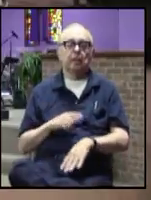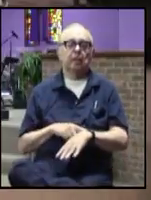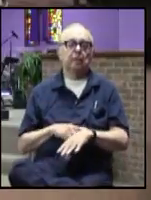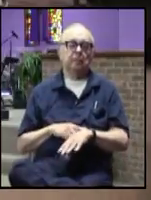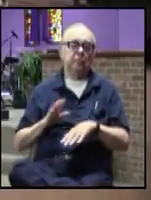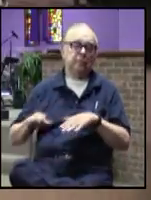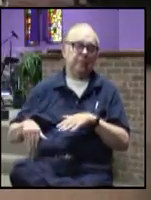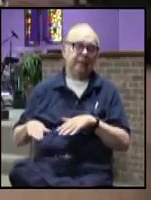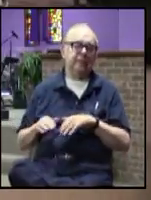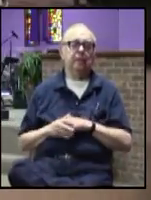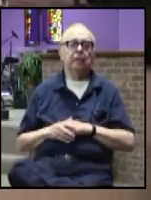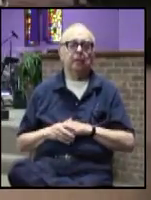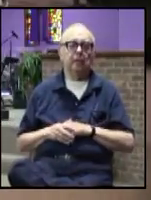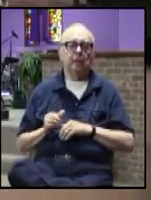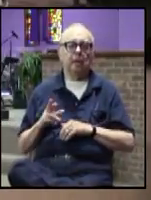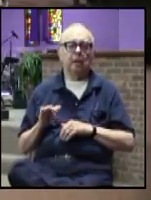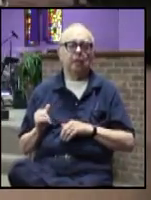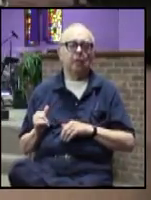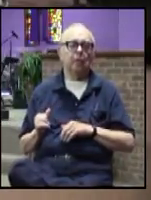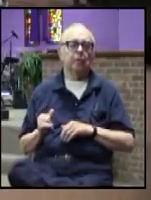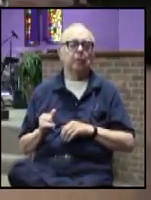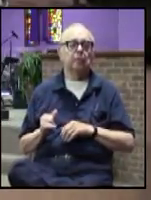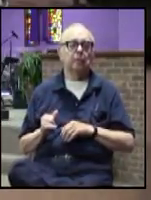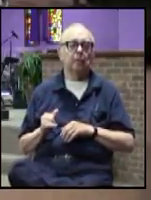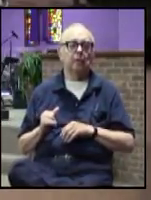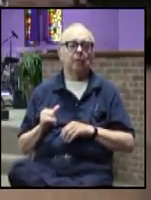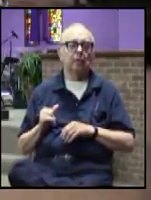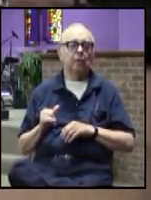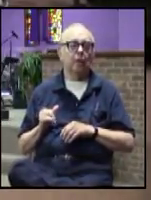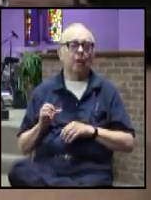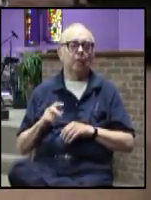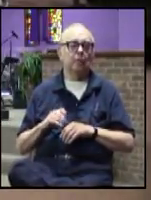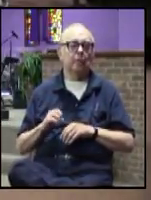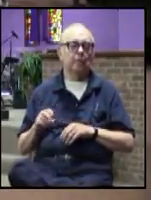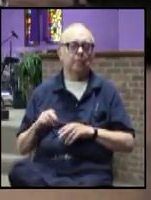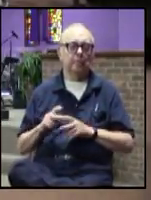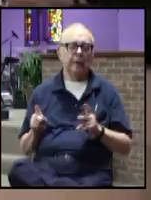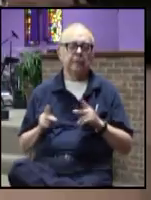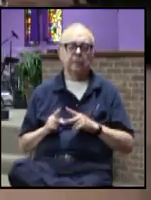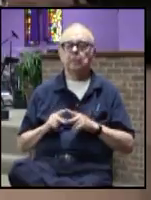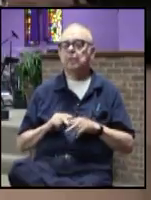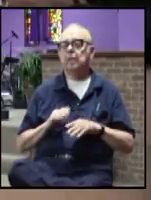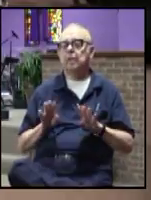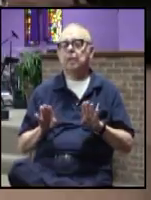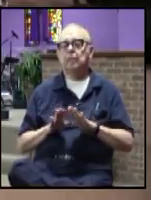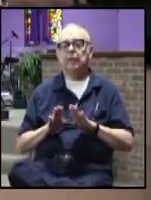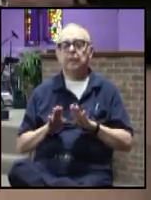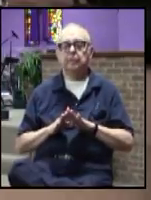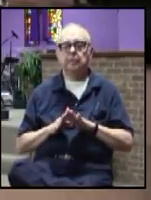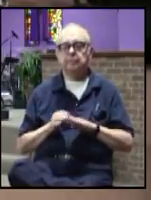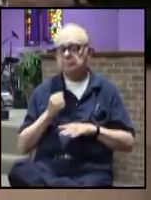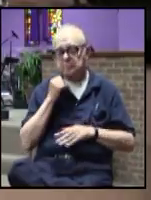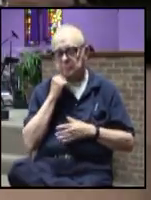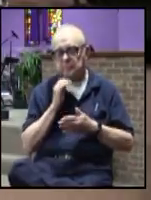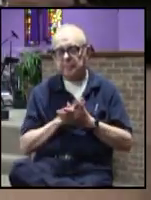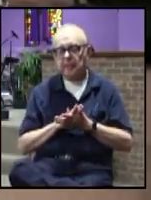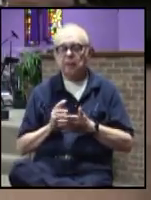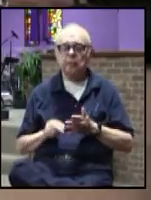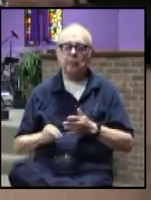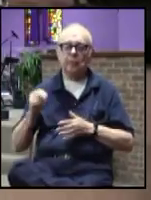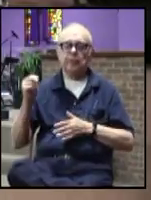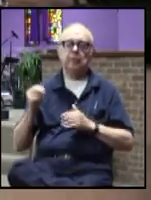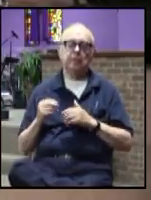By this time, it's too late to call a car rental place. They're all closed. My wife is in Northern California with the other